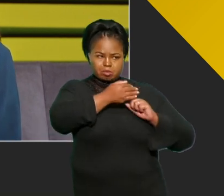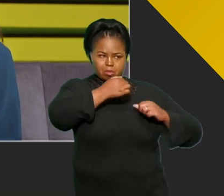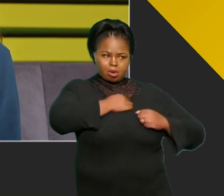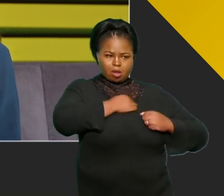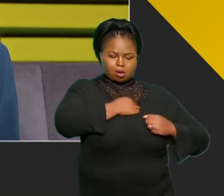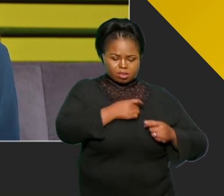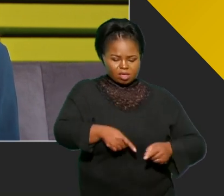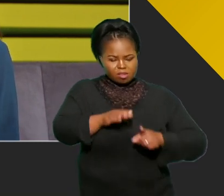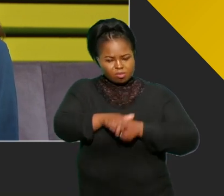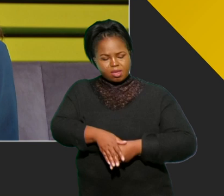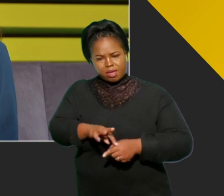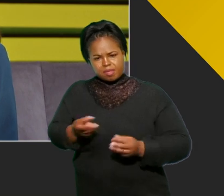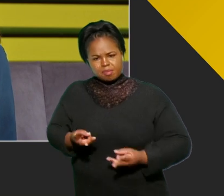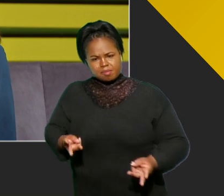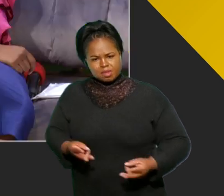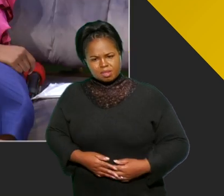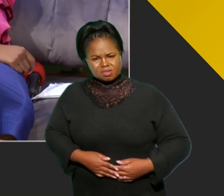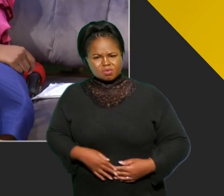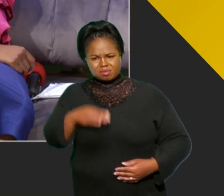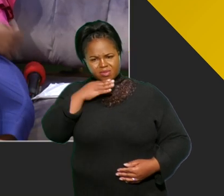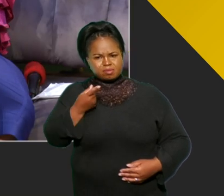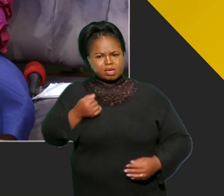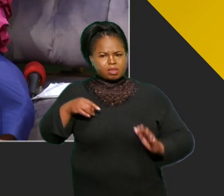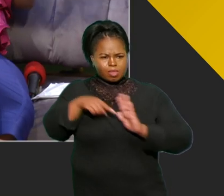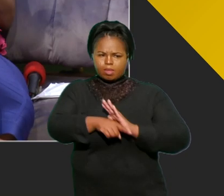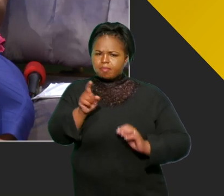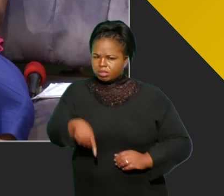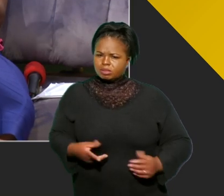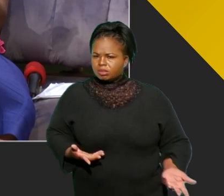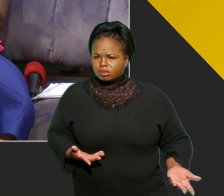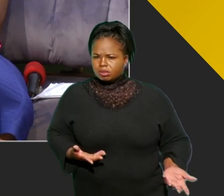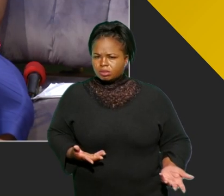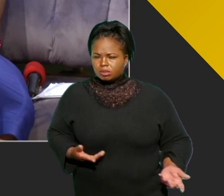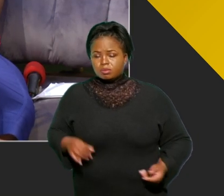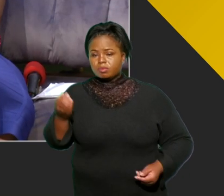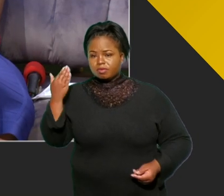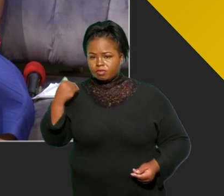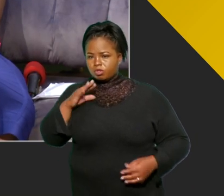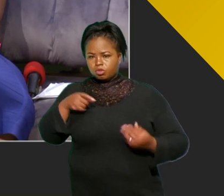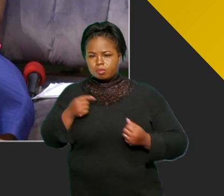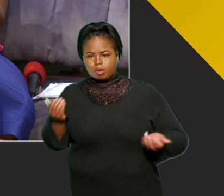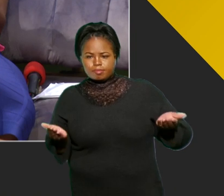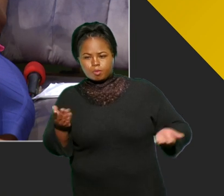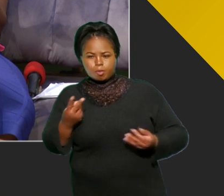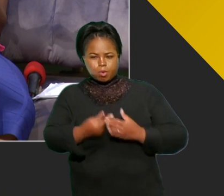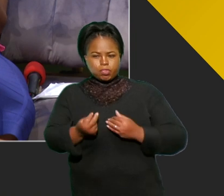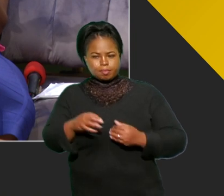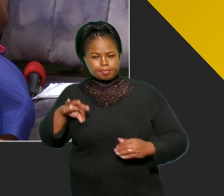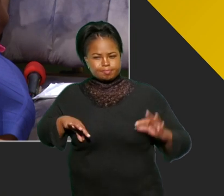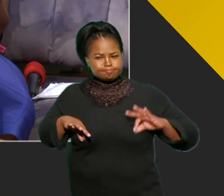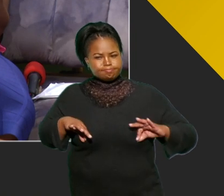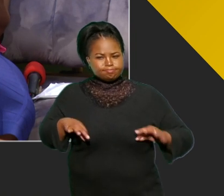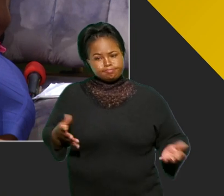should infringe the rights of So should tenants. I be making a loss then? Because I think that's I think, and that's why I was talking about the give and take. Yeah. You know,